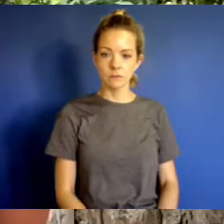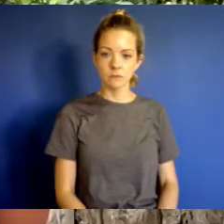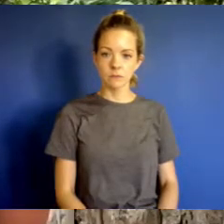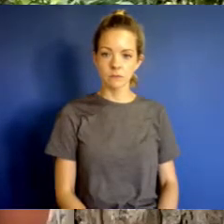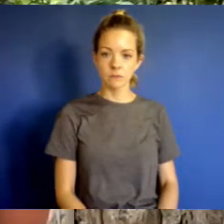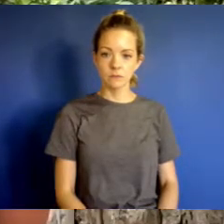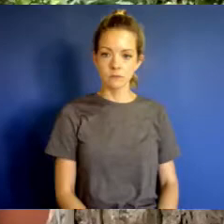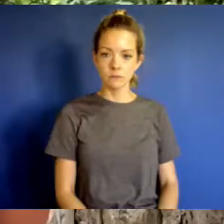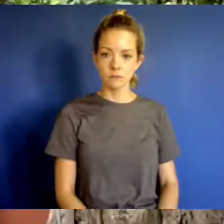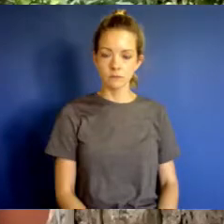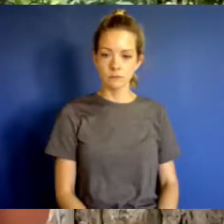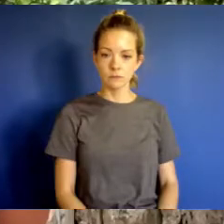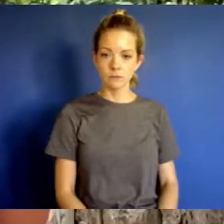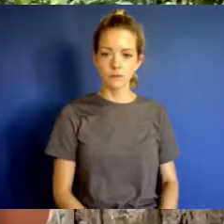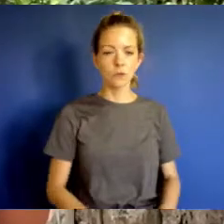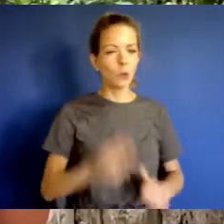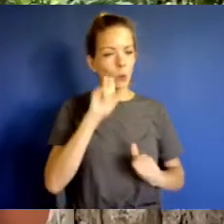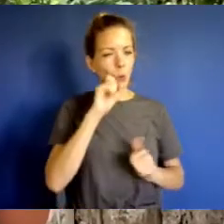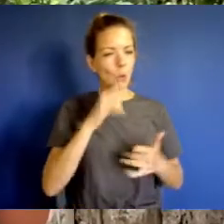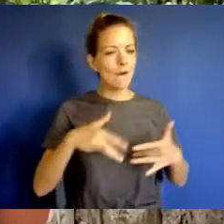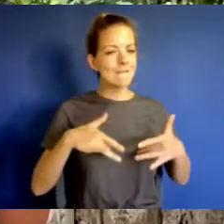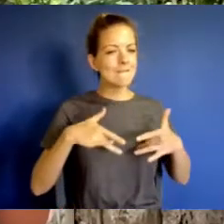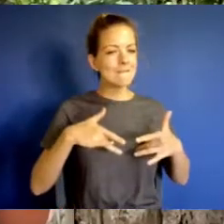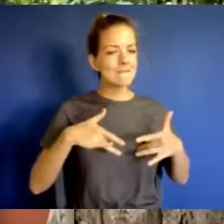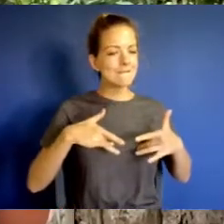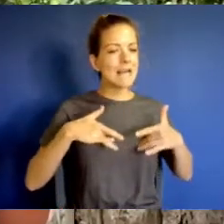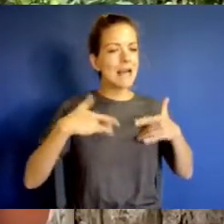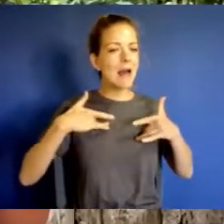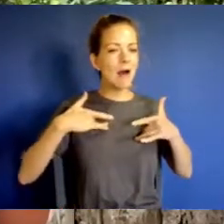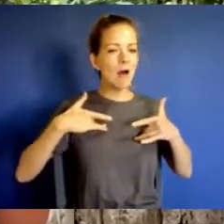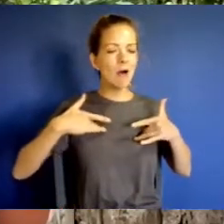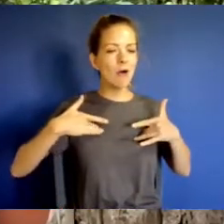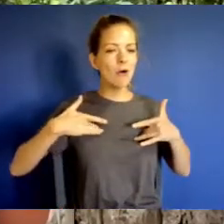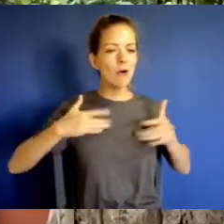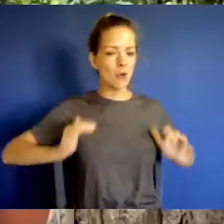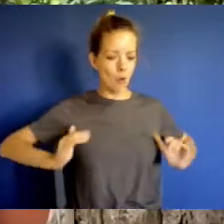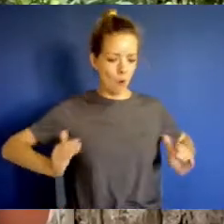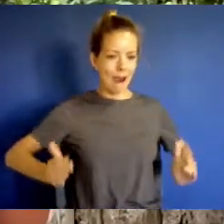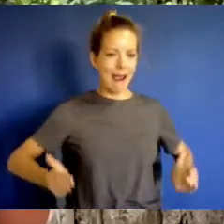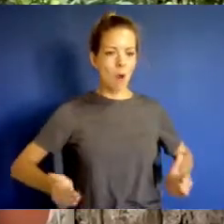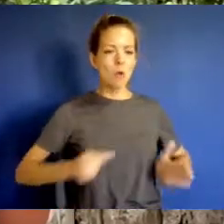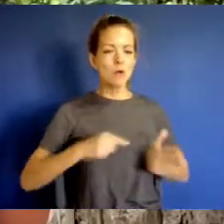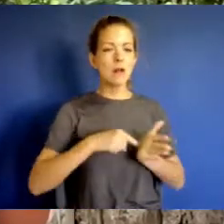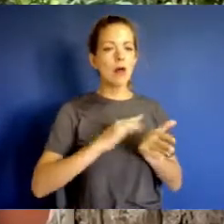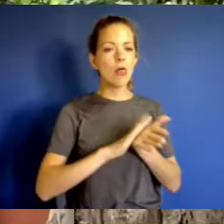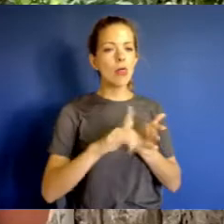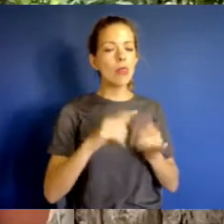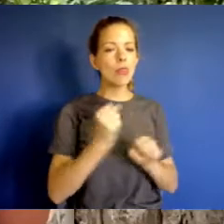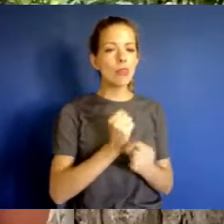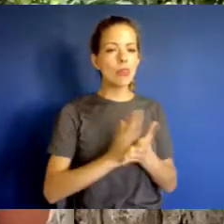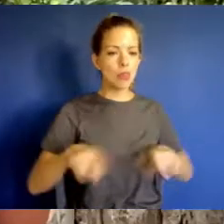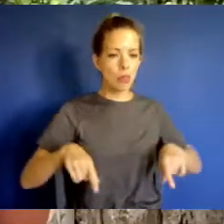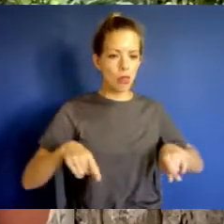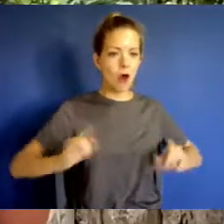And then you'll feel it kind of both outer thighs, probably maybe into your hips. But do try and cross over as much